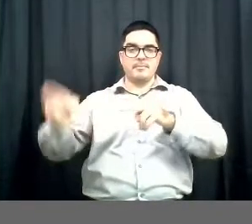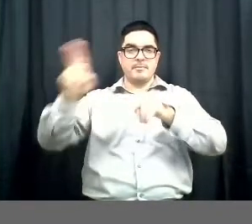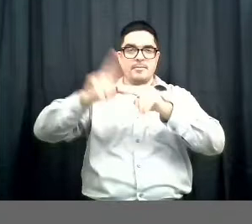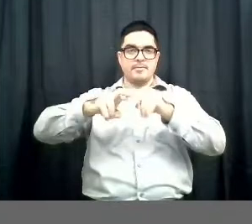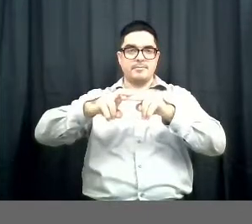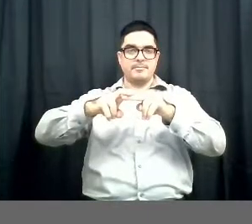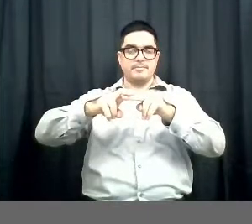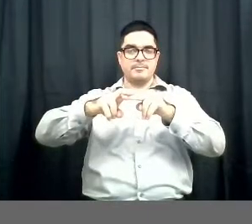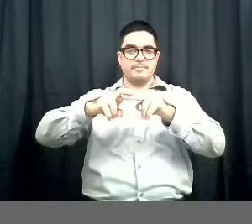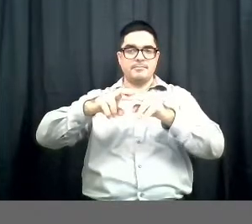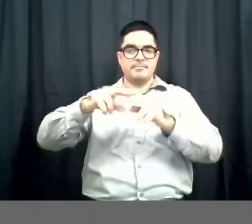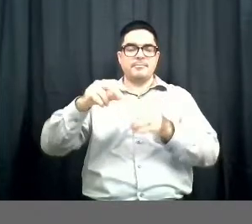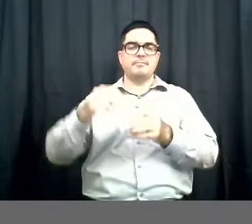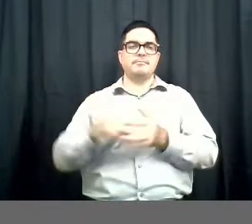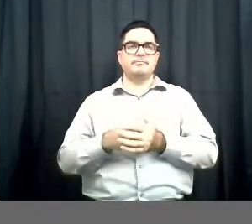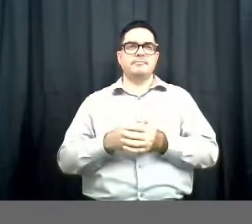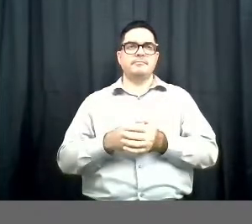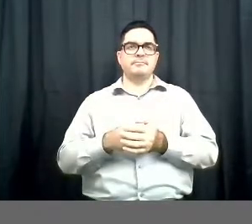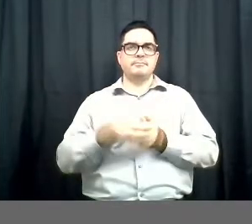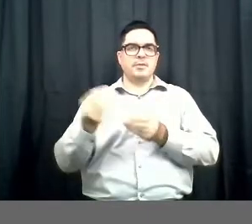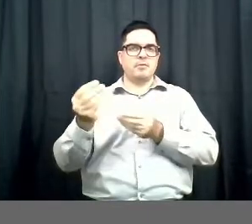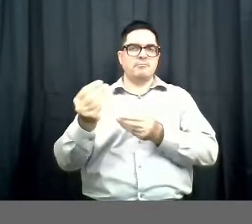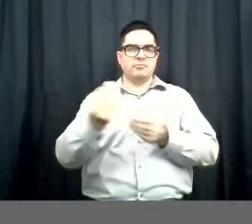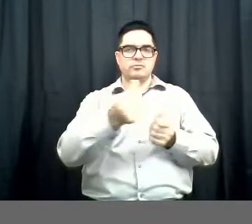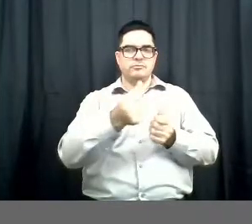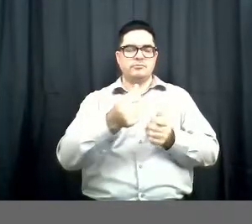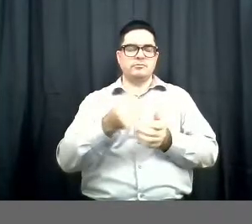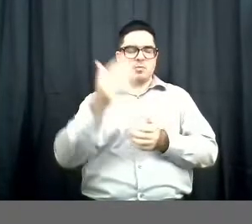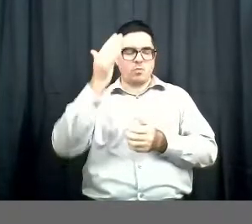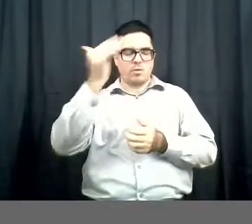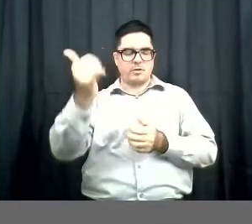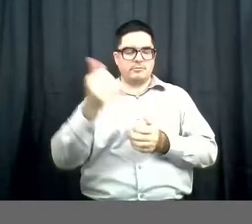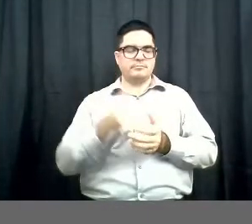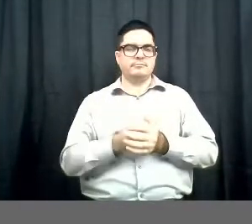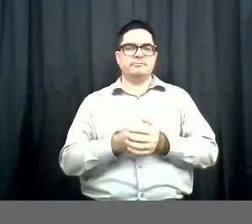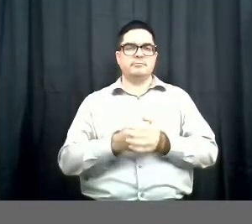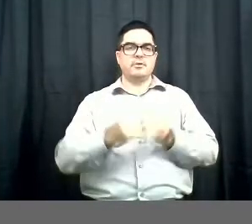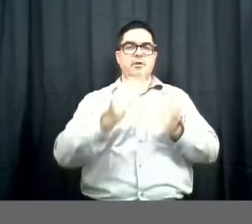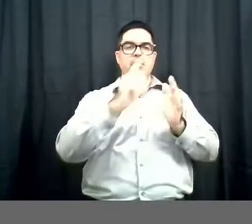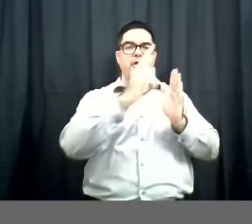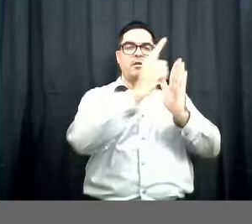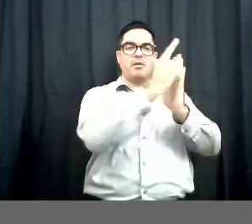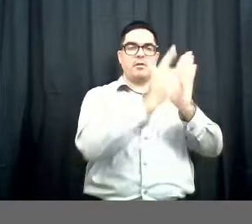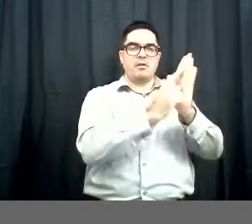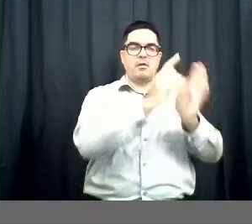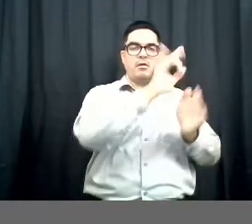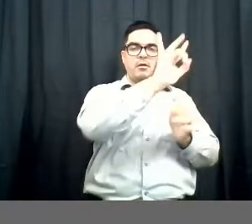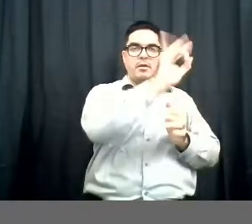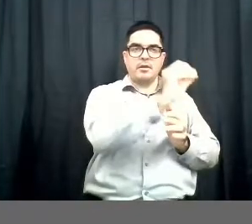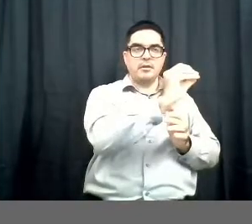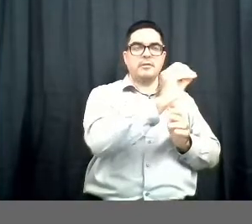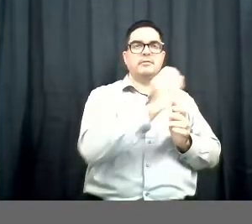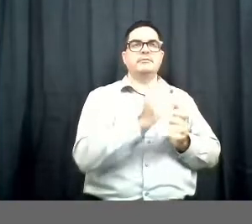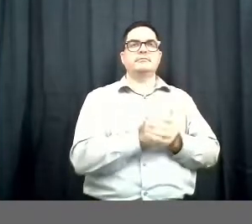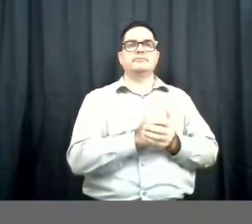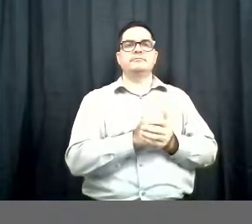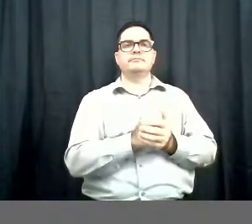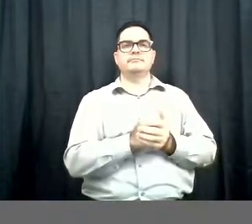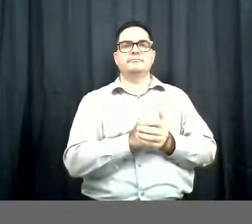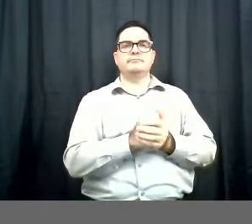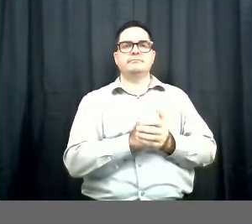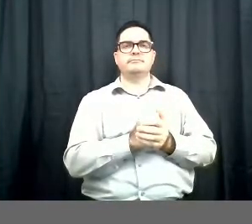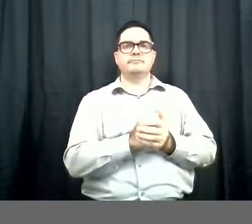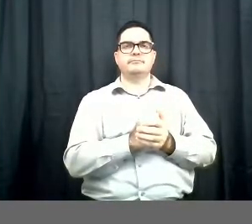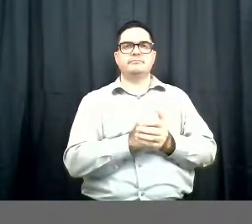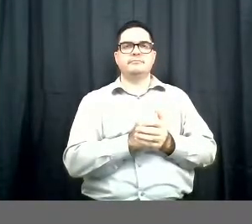would be very costly for the government. I'll start with Law 80, Act 80. The law provides an early retirement window